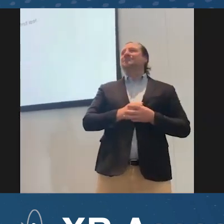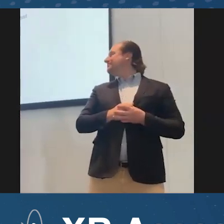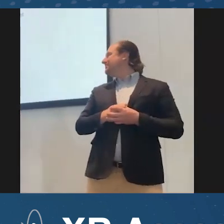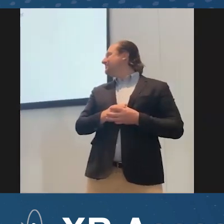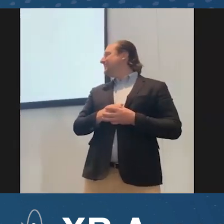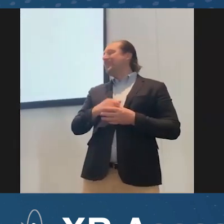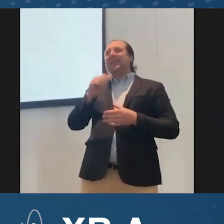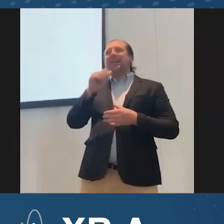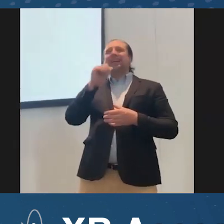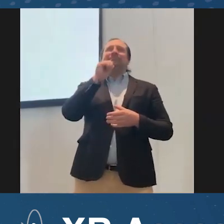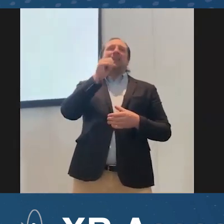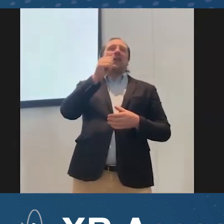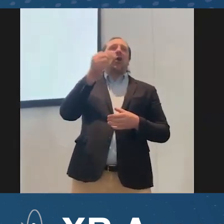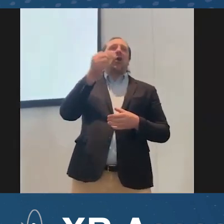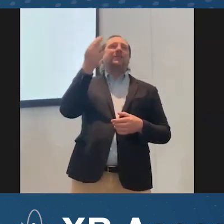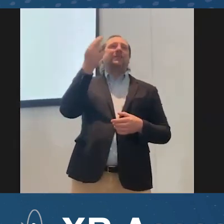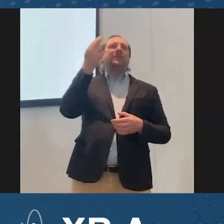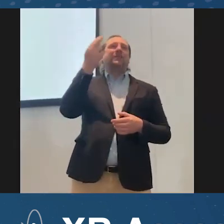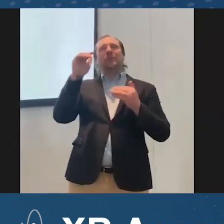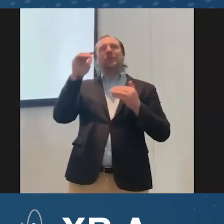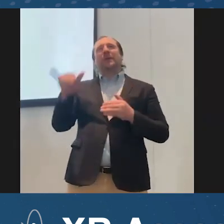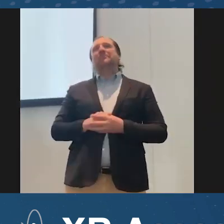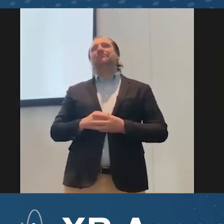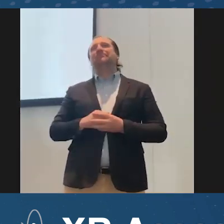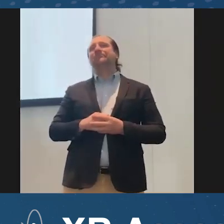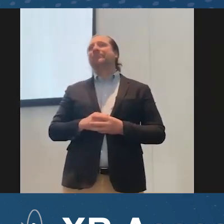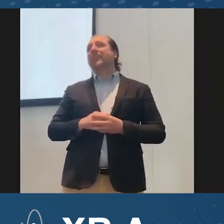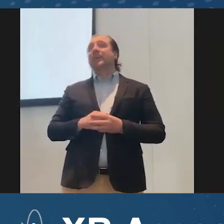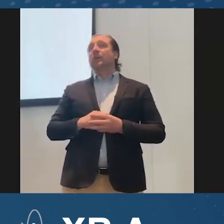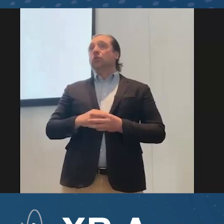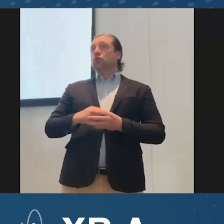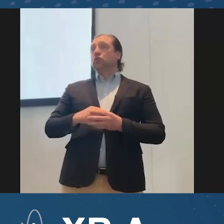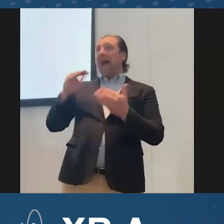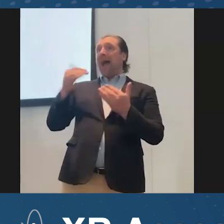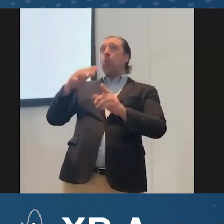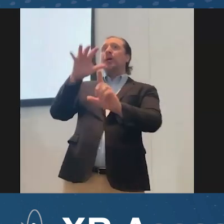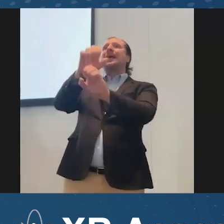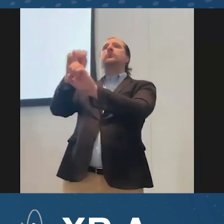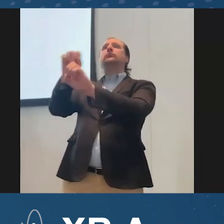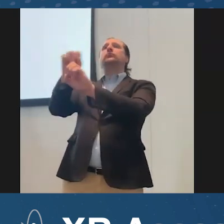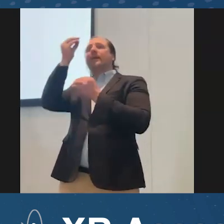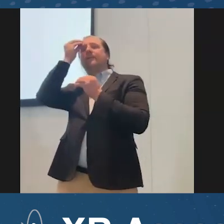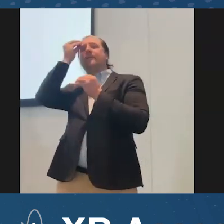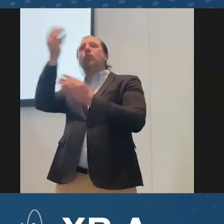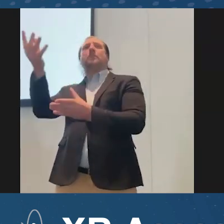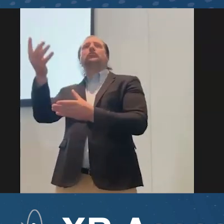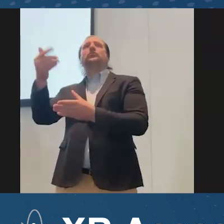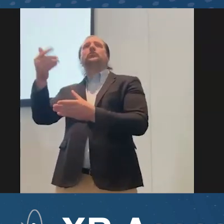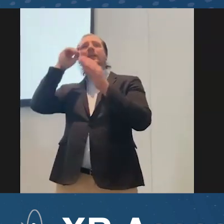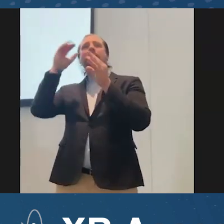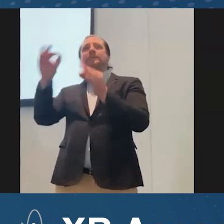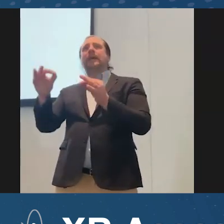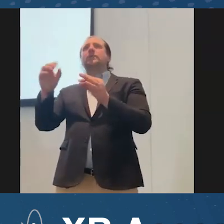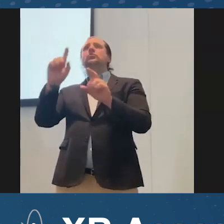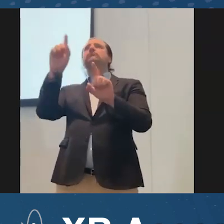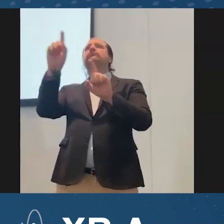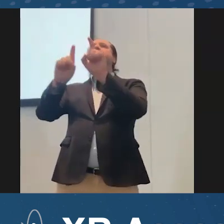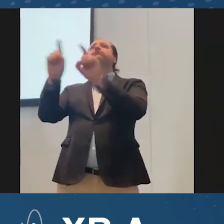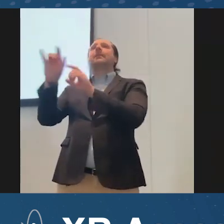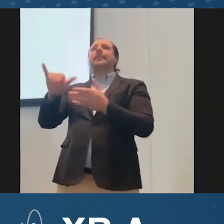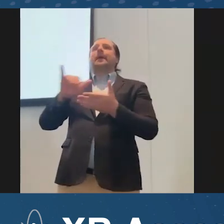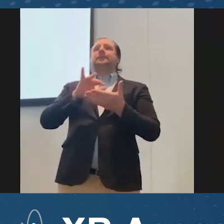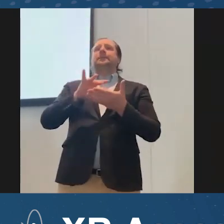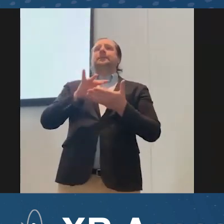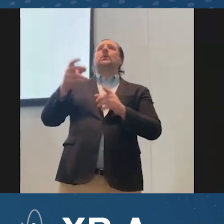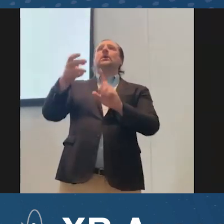not feasible. So in order to capture this data, we decided to conduct a diary study where we